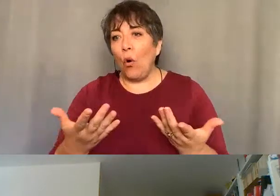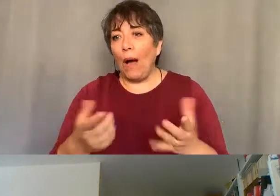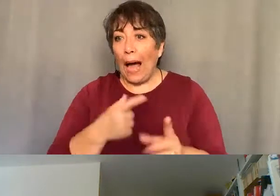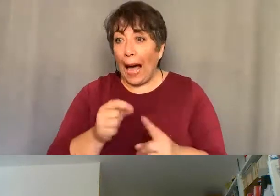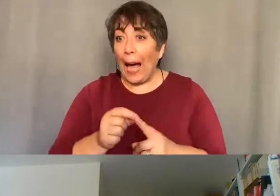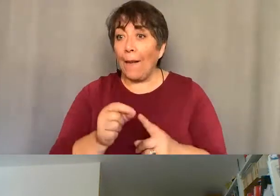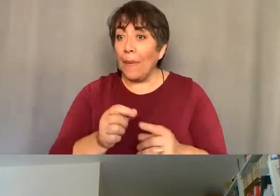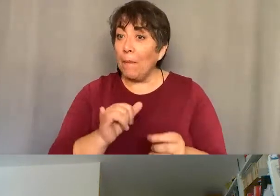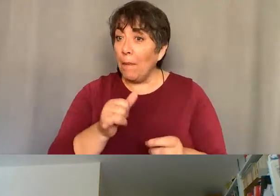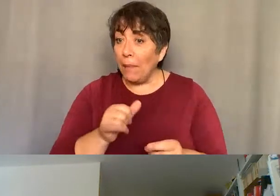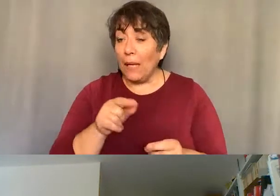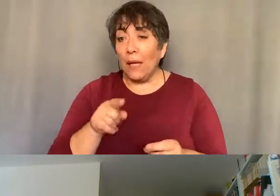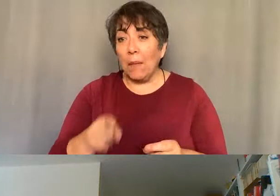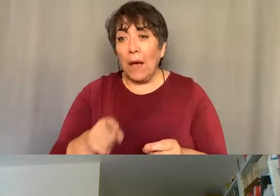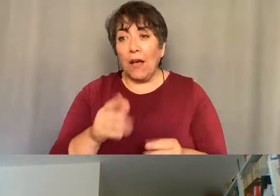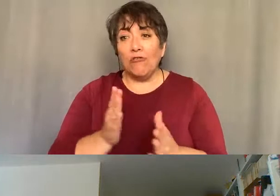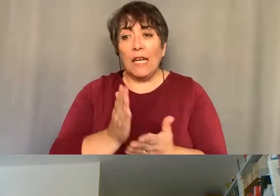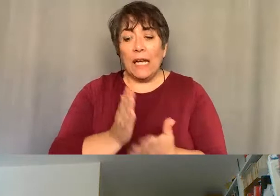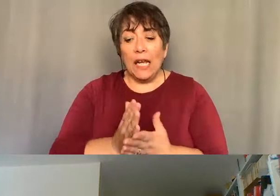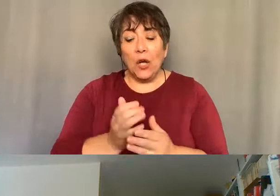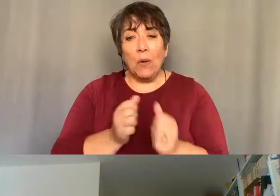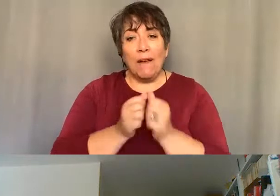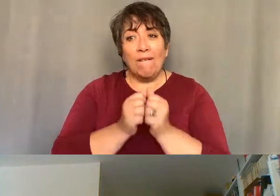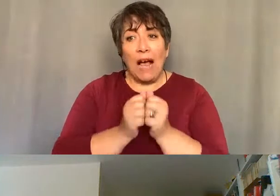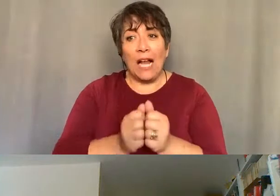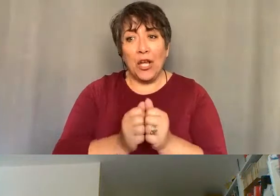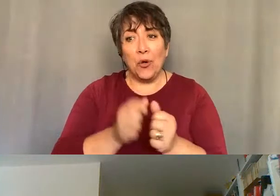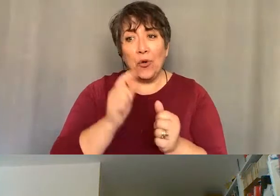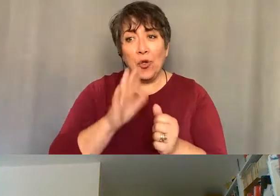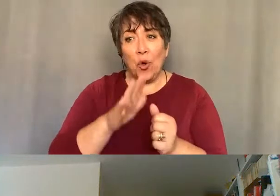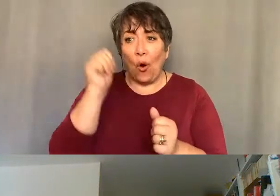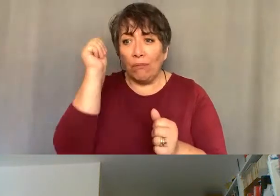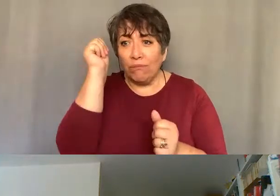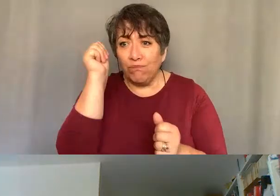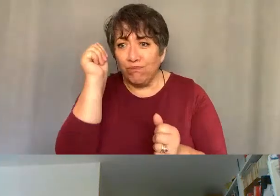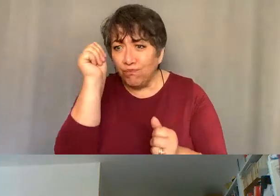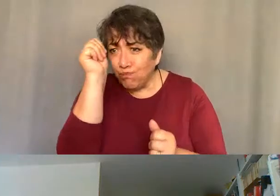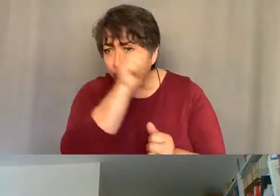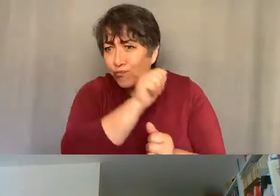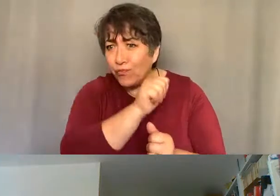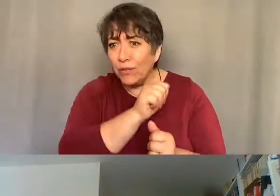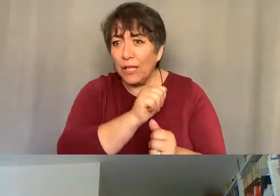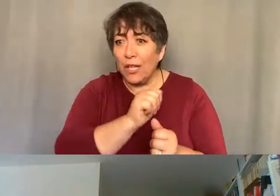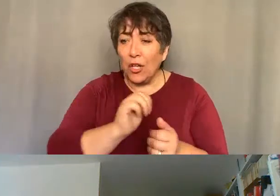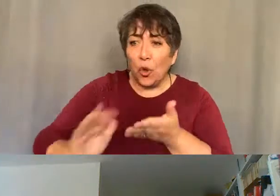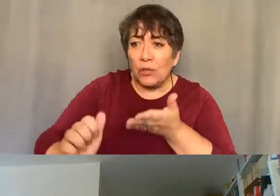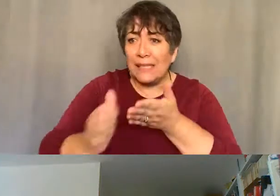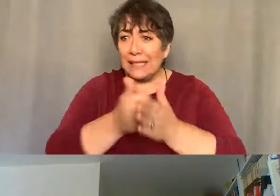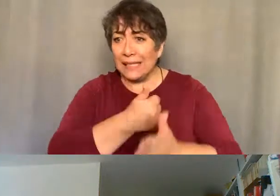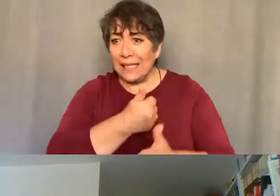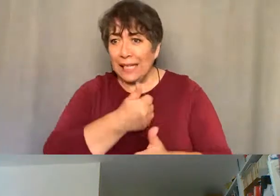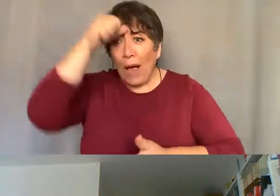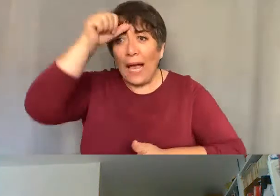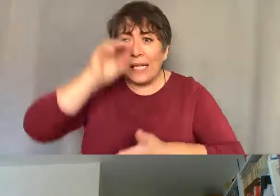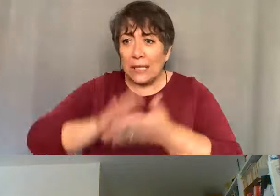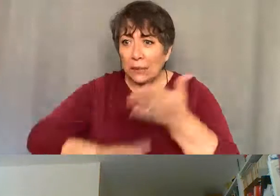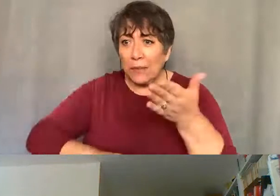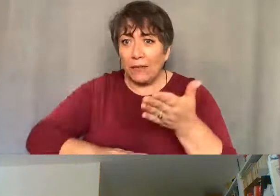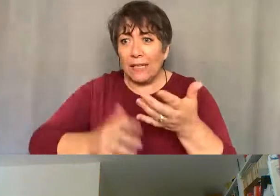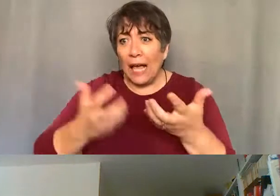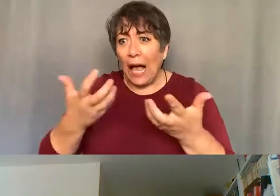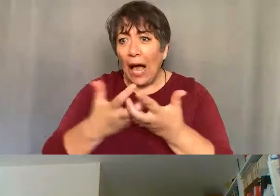we would really value your input and expertise and knowledge on what we could do to accommodate people better and move the service